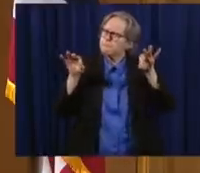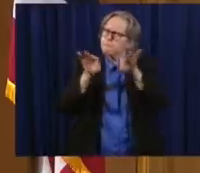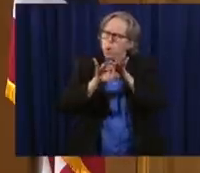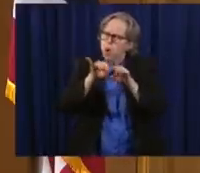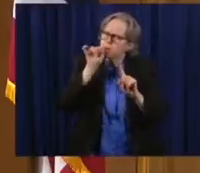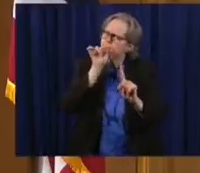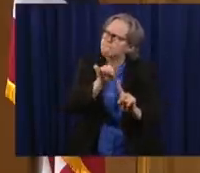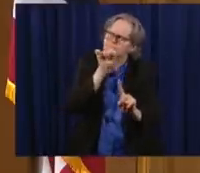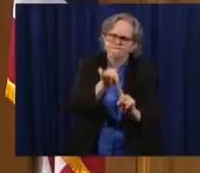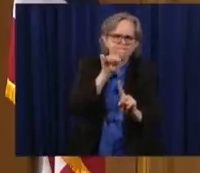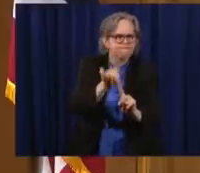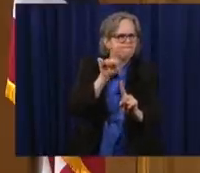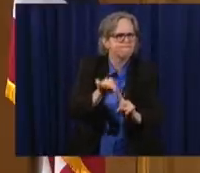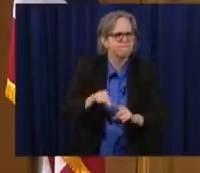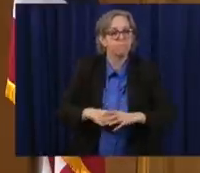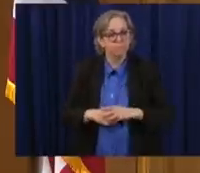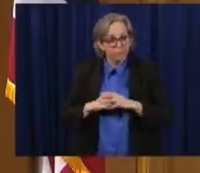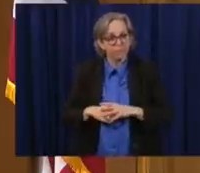After May 1st,